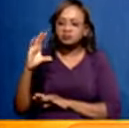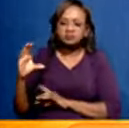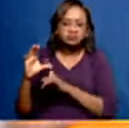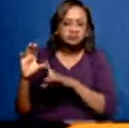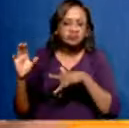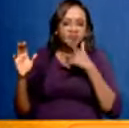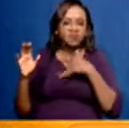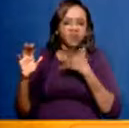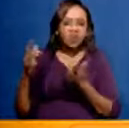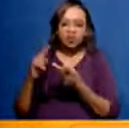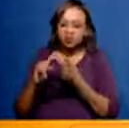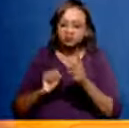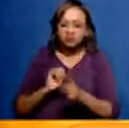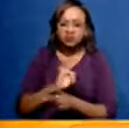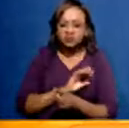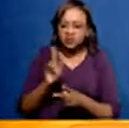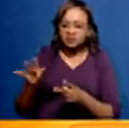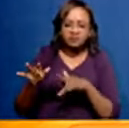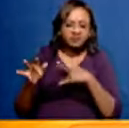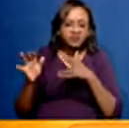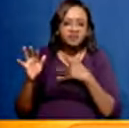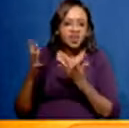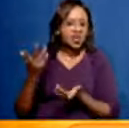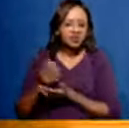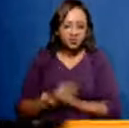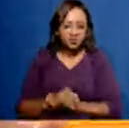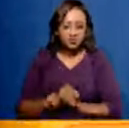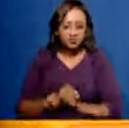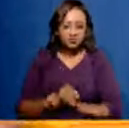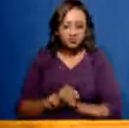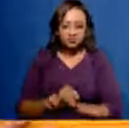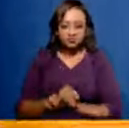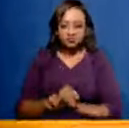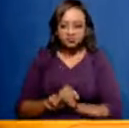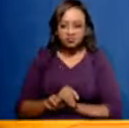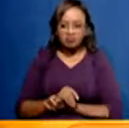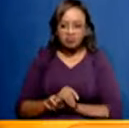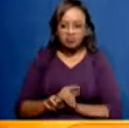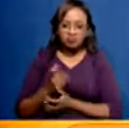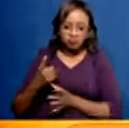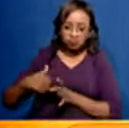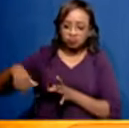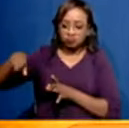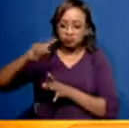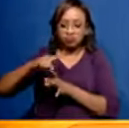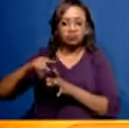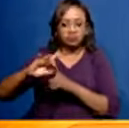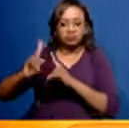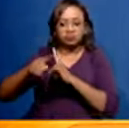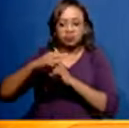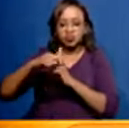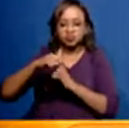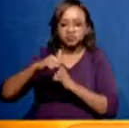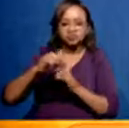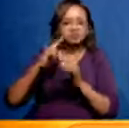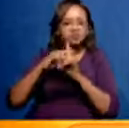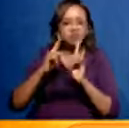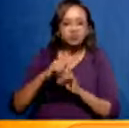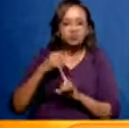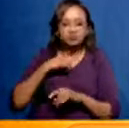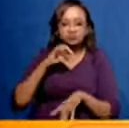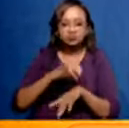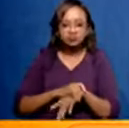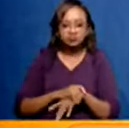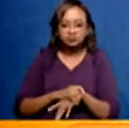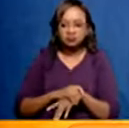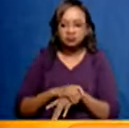and how did the faculty respond? And it was, let's say, grossly, it was very, very, very, very positive. But I also received, of course, quite